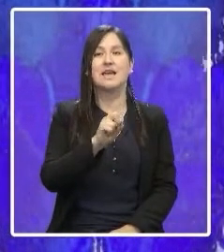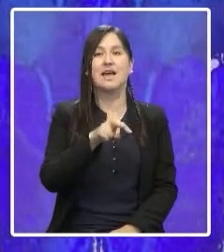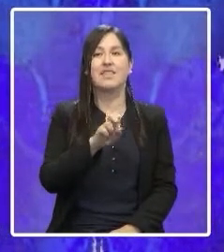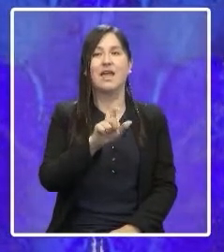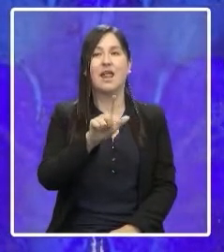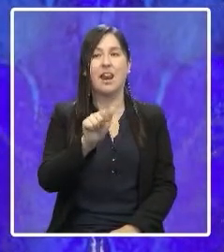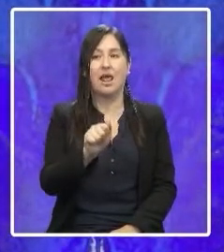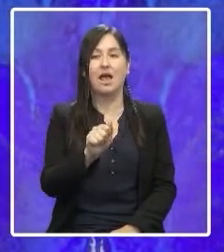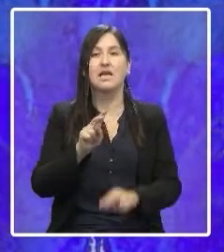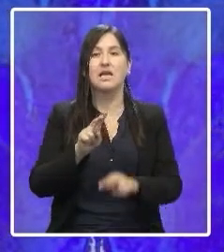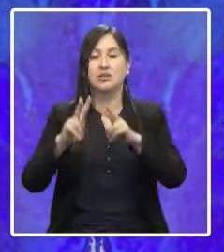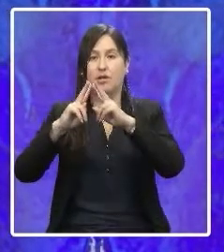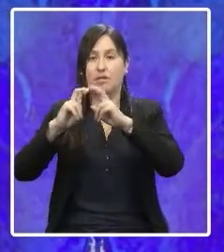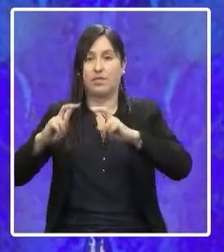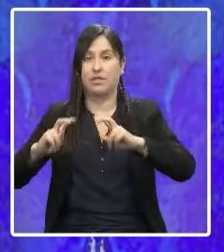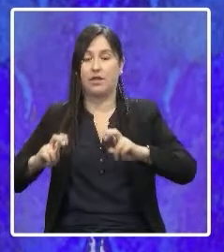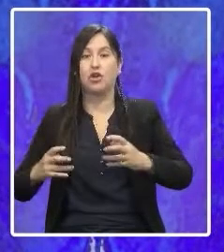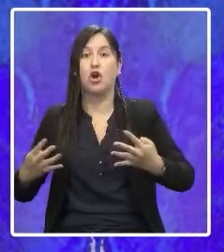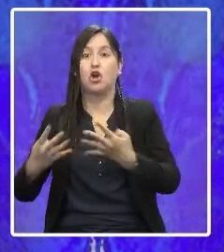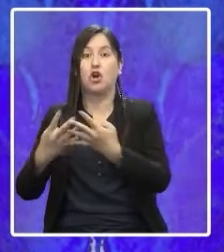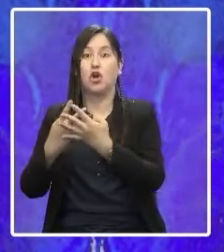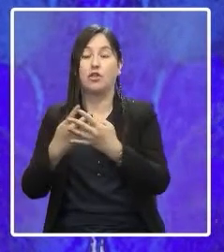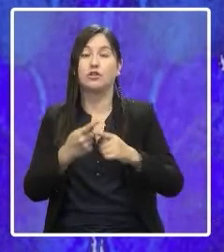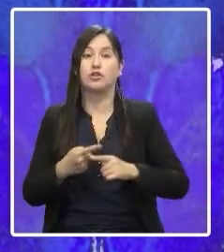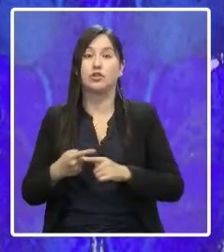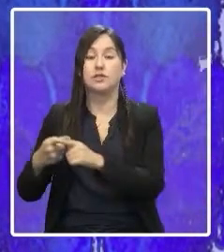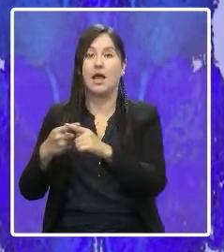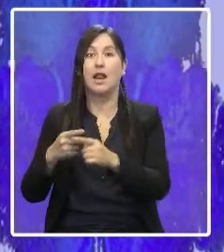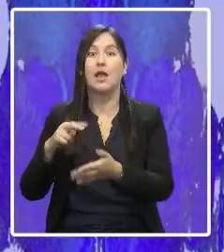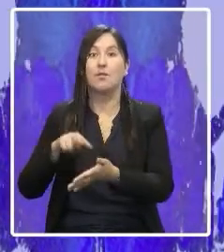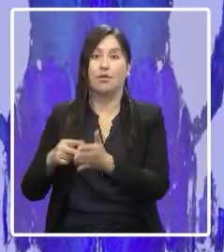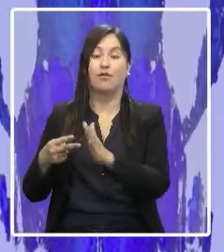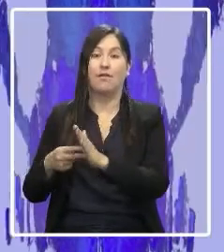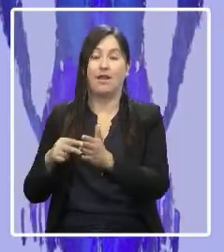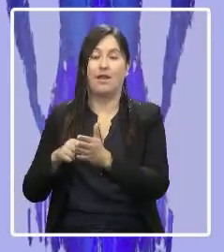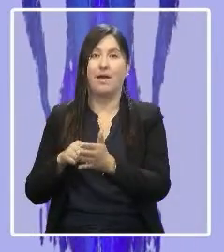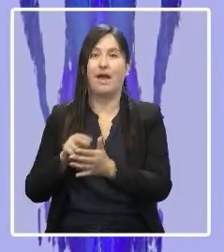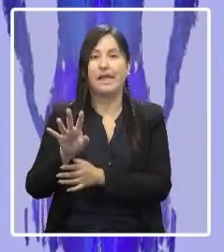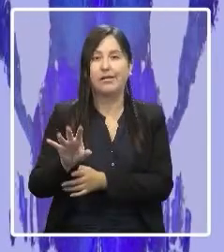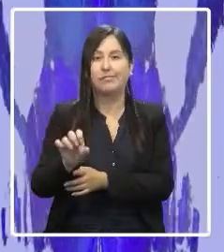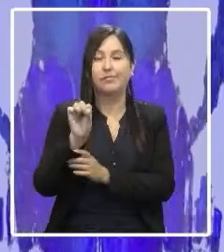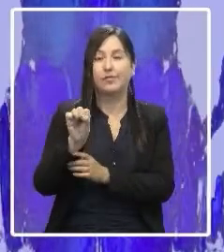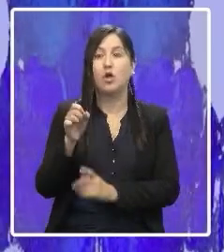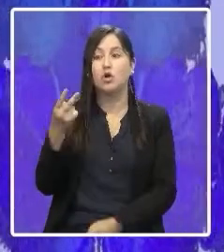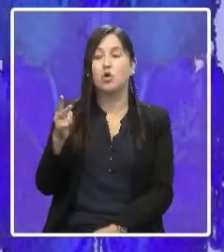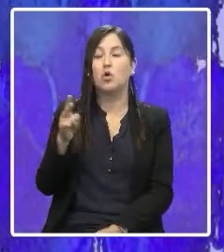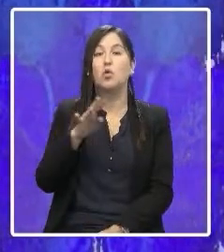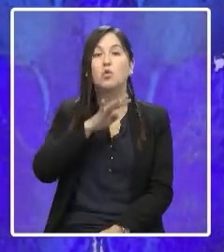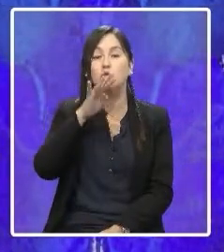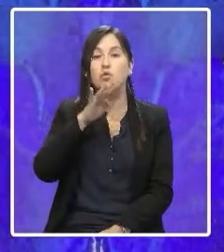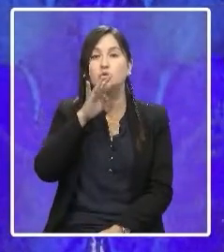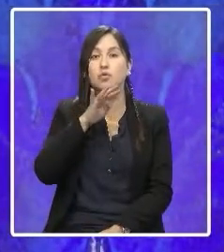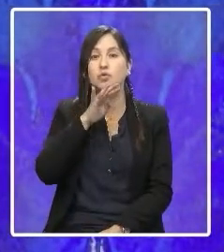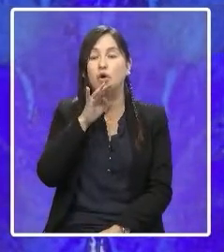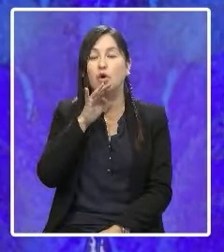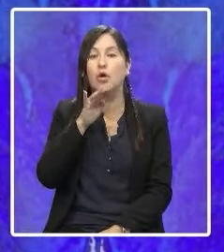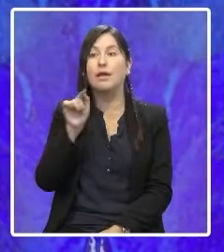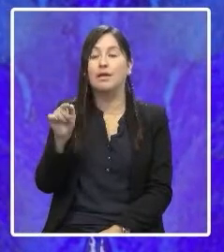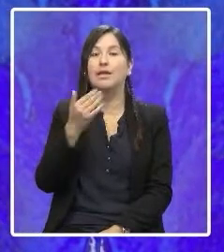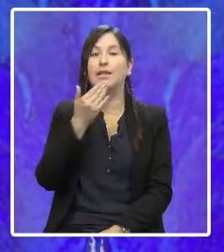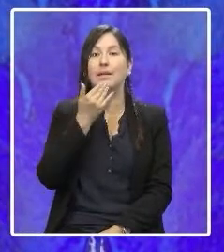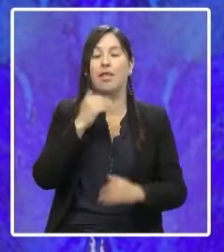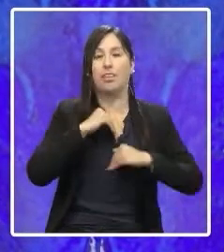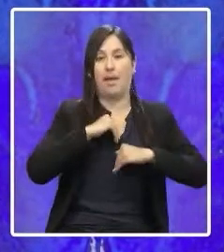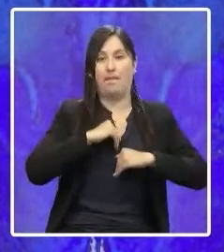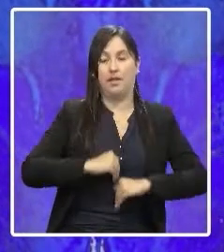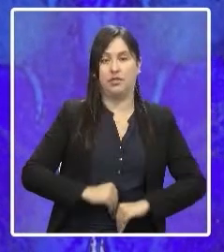here they wanted to look at the relationship between social media use and particularly depression. And here they looked at 55